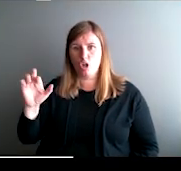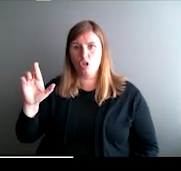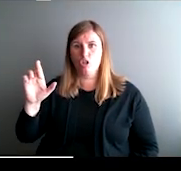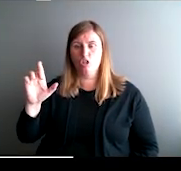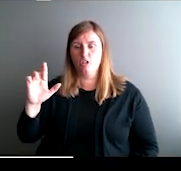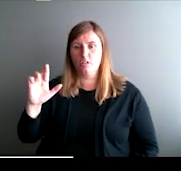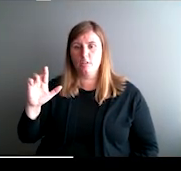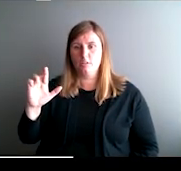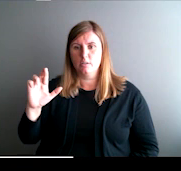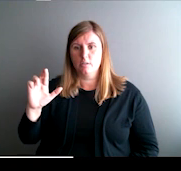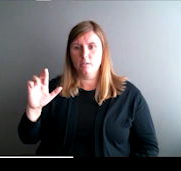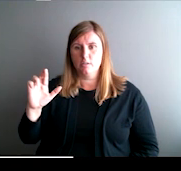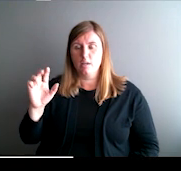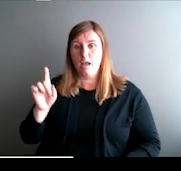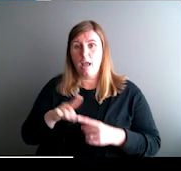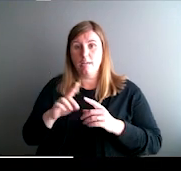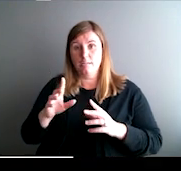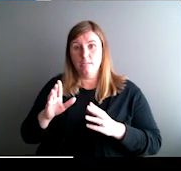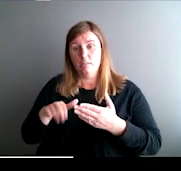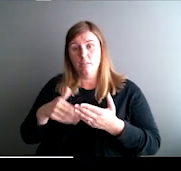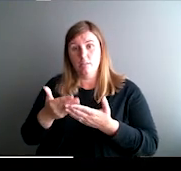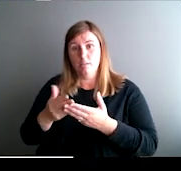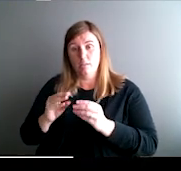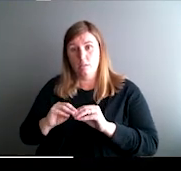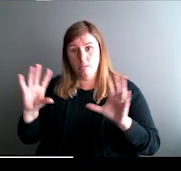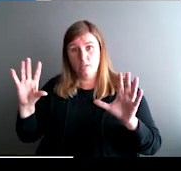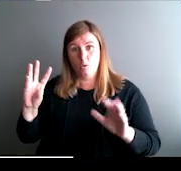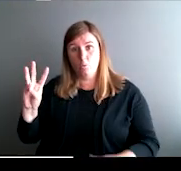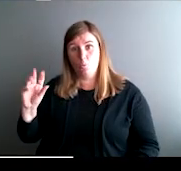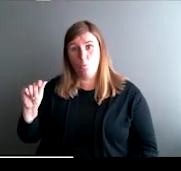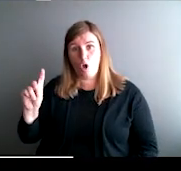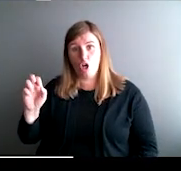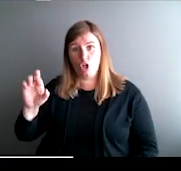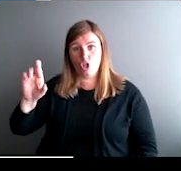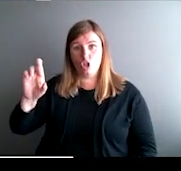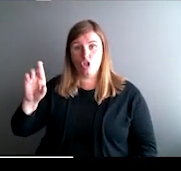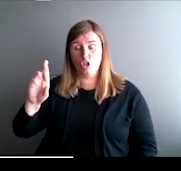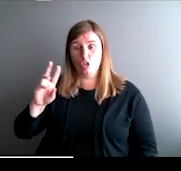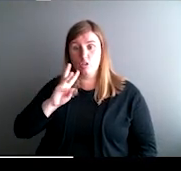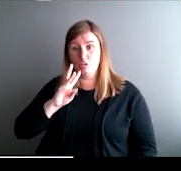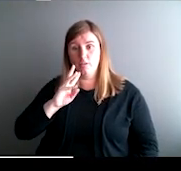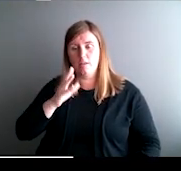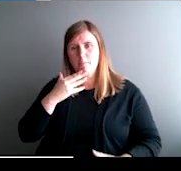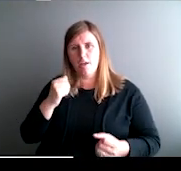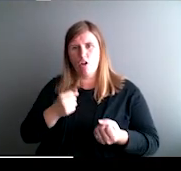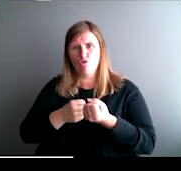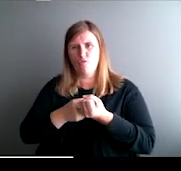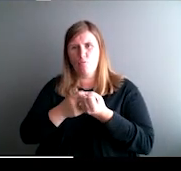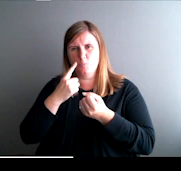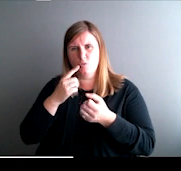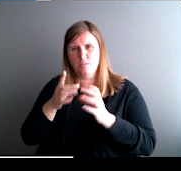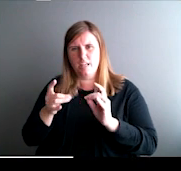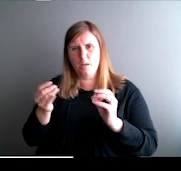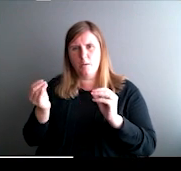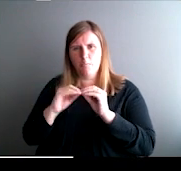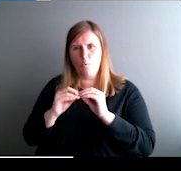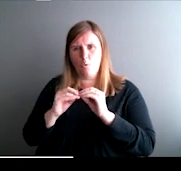water, as they get to that water, they get better reinforcement for saying it in a